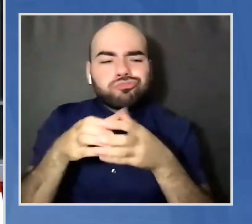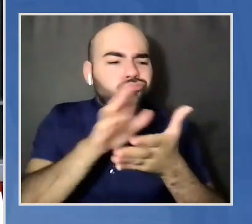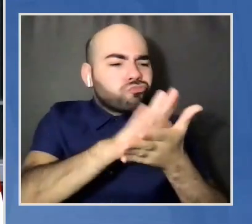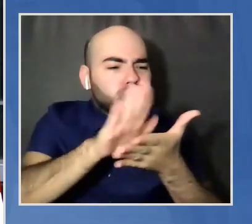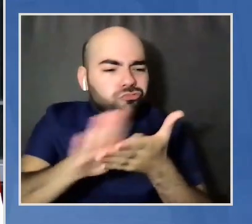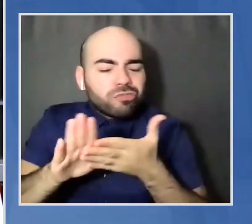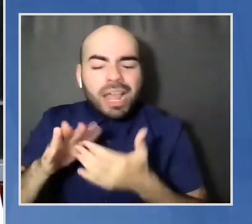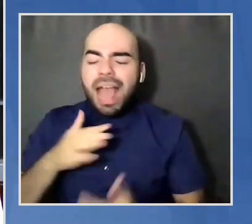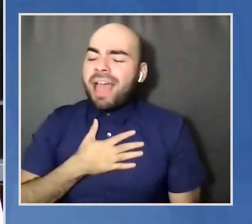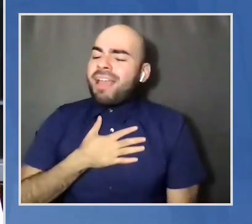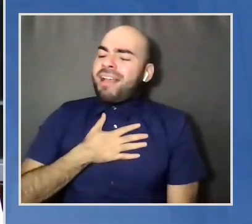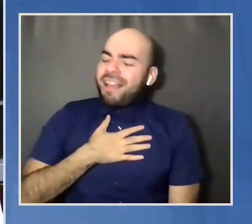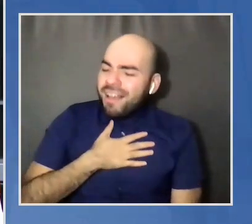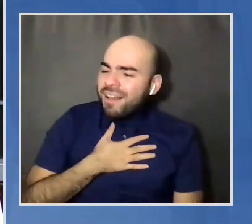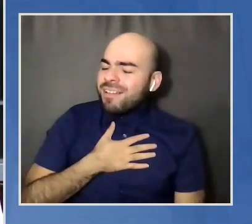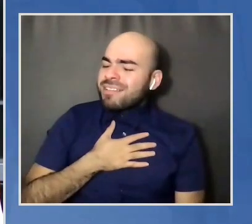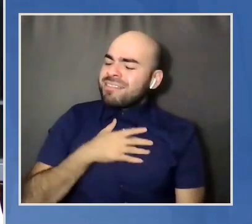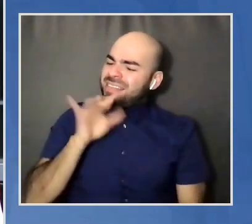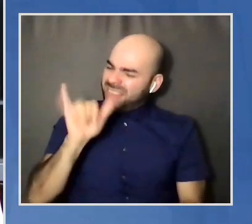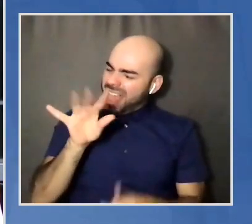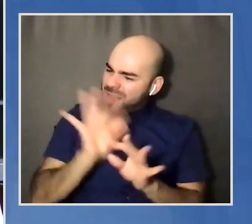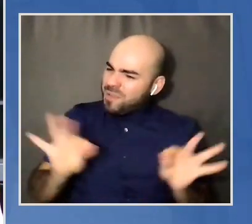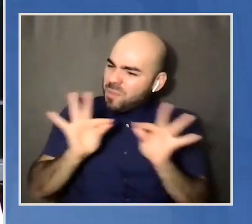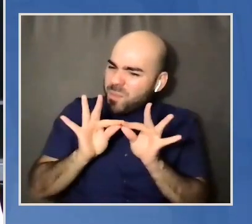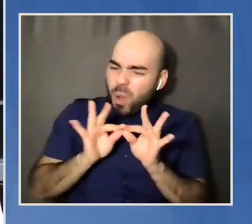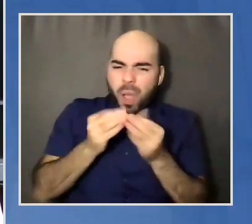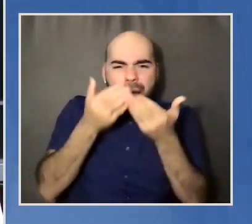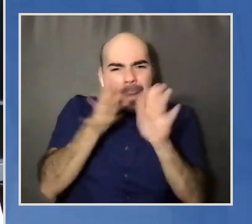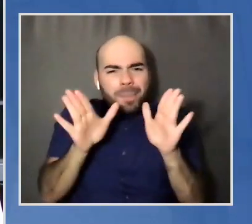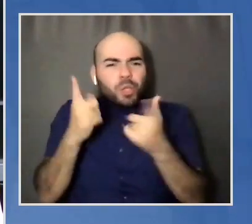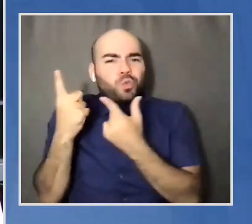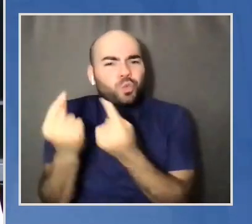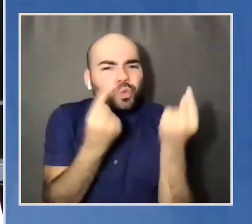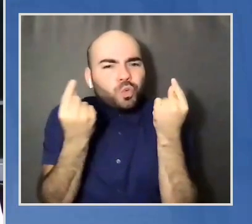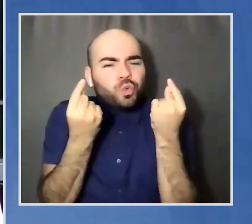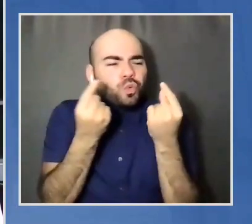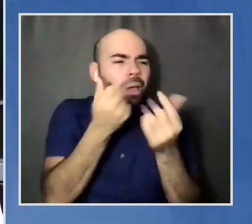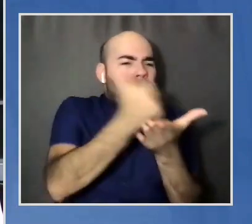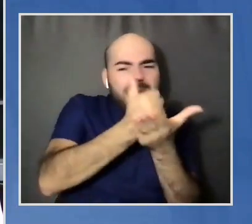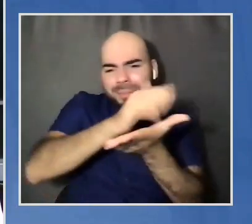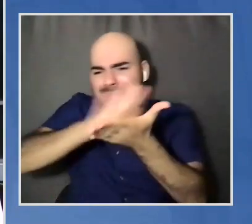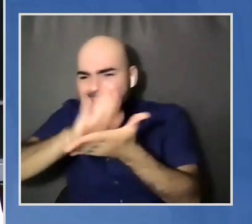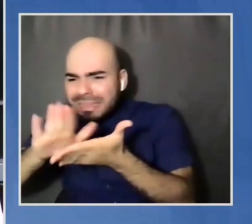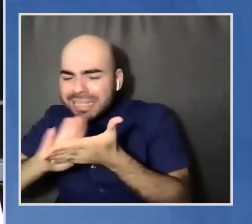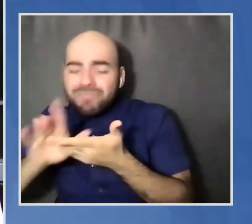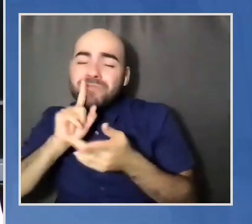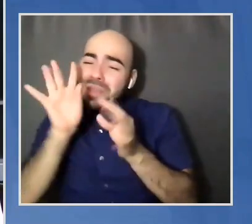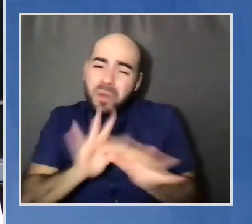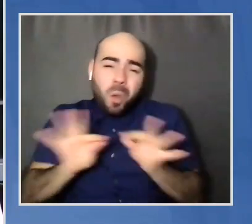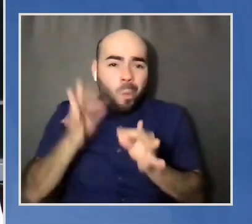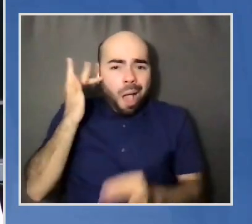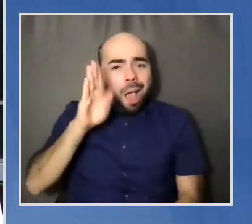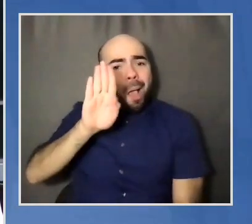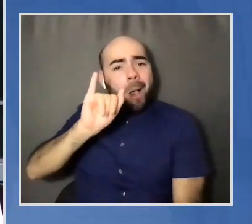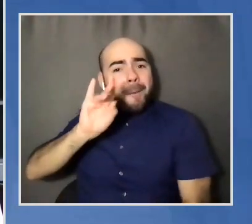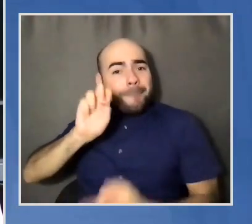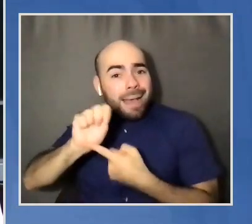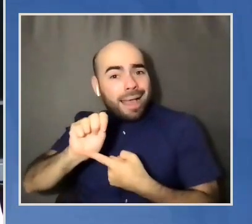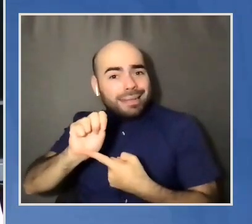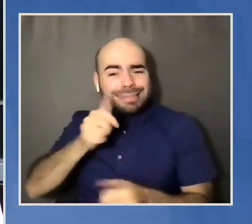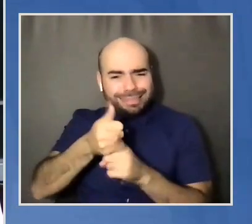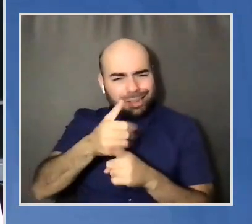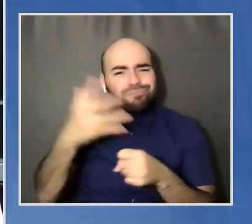public service is so important, and why it's so important that we put Joe Biden in that White House. Because you